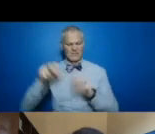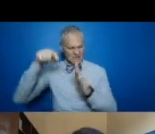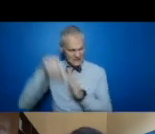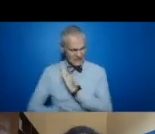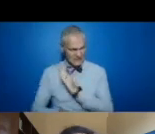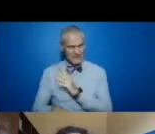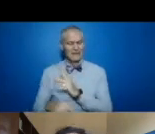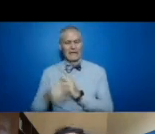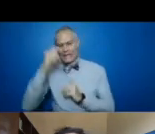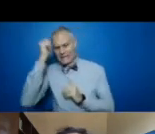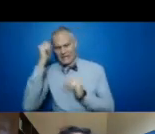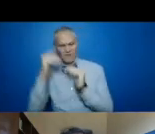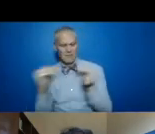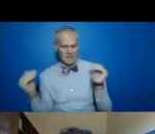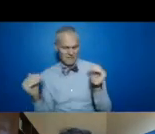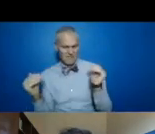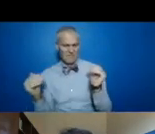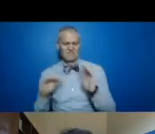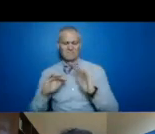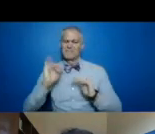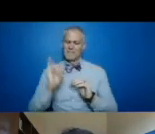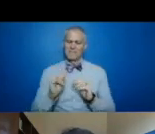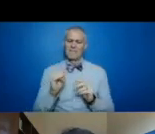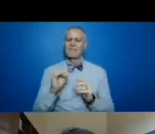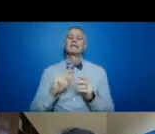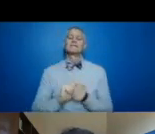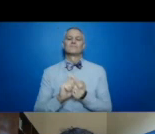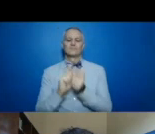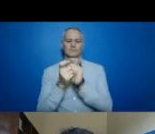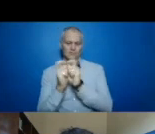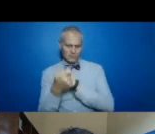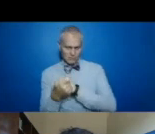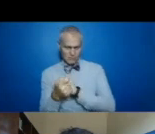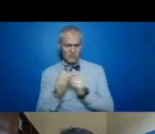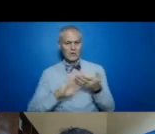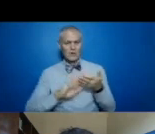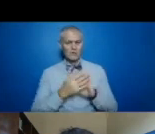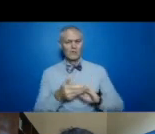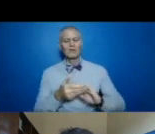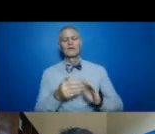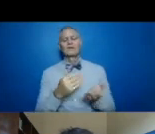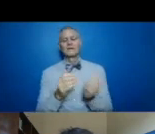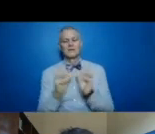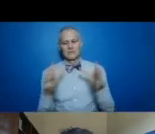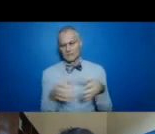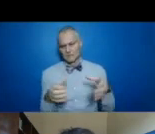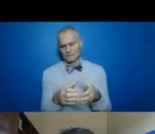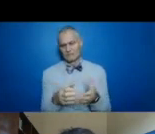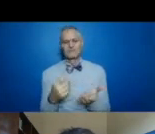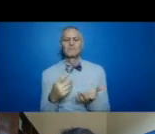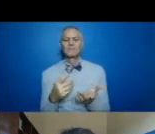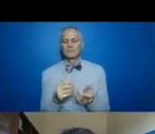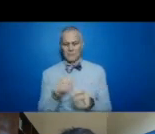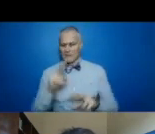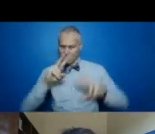deep theoretical level about how this transformative community conferencing emerged. For some of you, that may be fascinating. So hopefully you